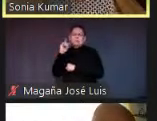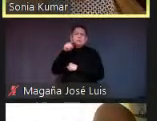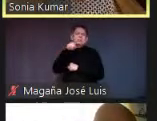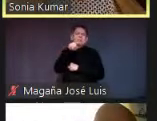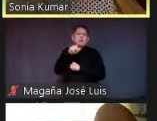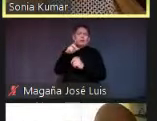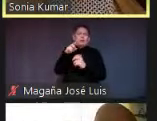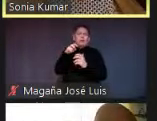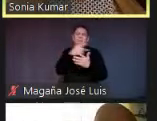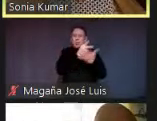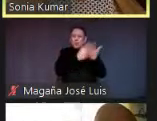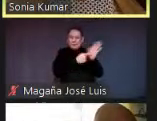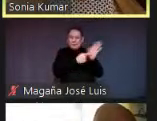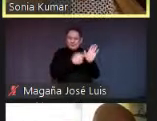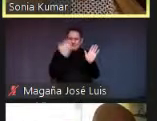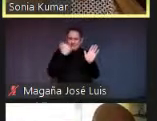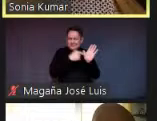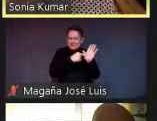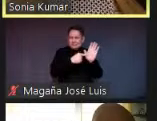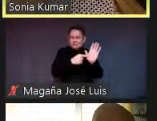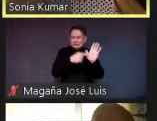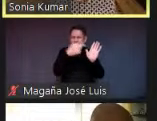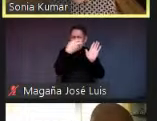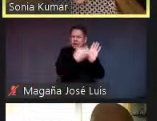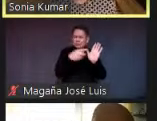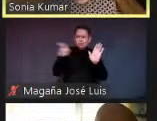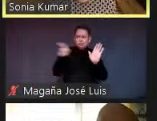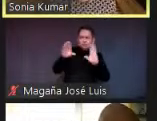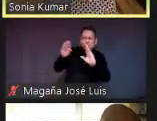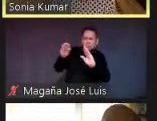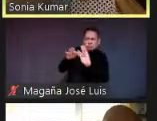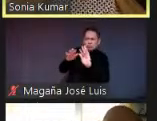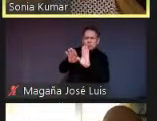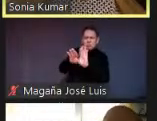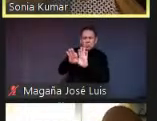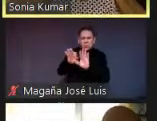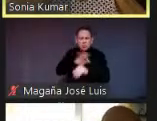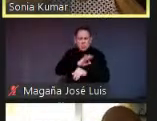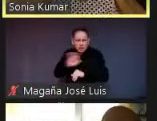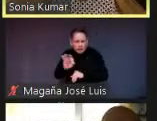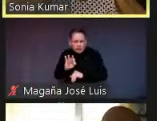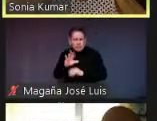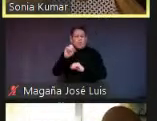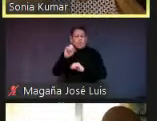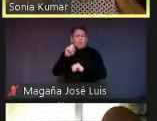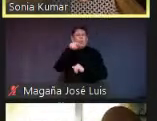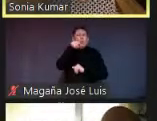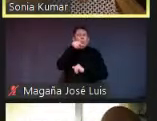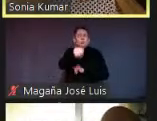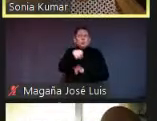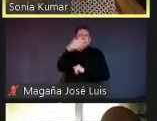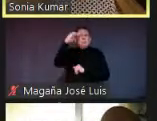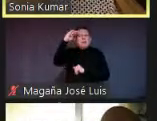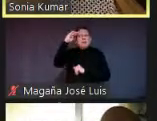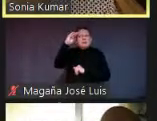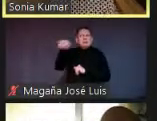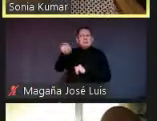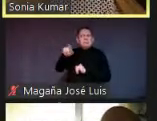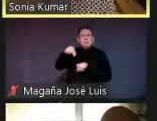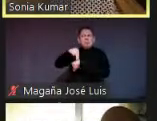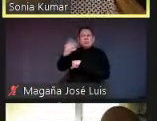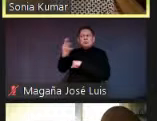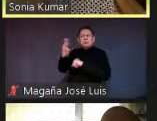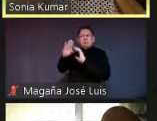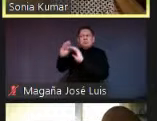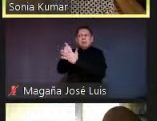partners, patients, and your students. What is your unique medical school vision? What are your local population health